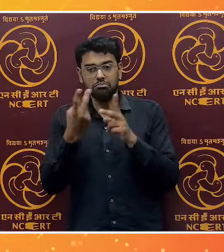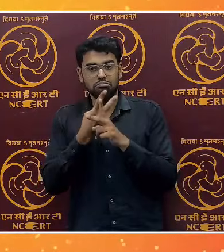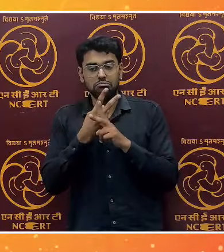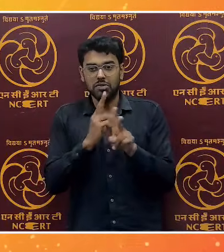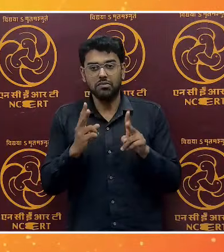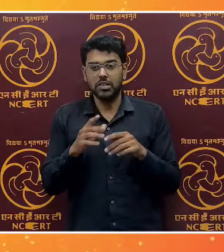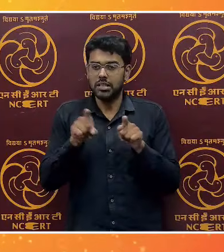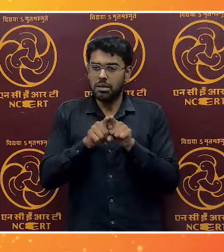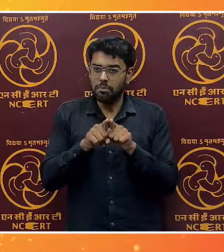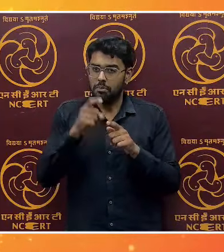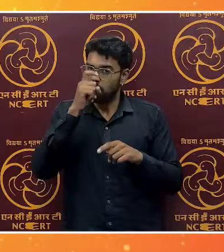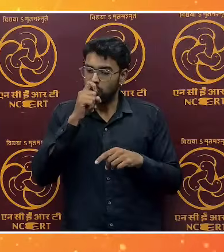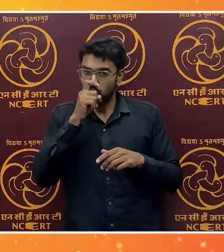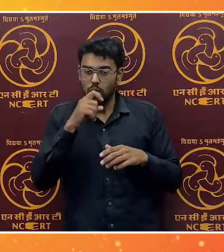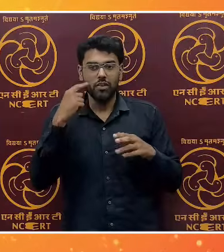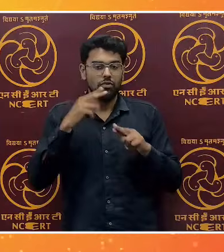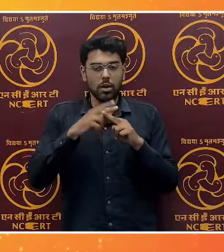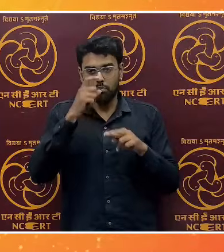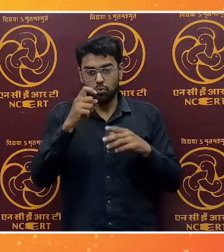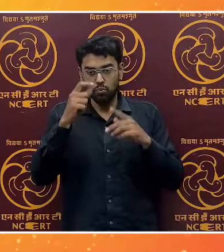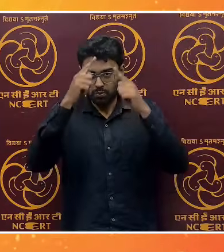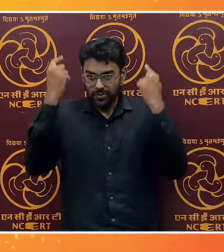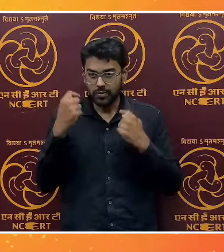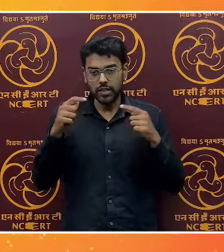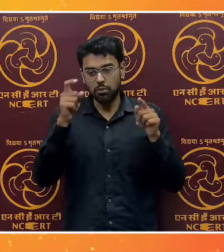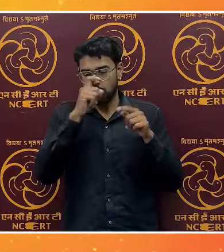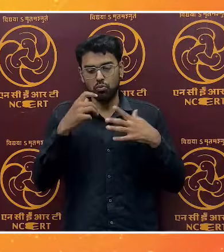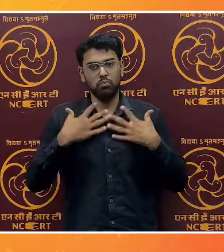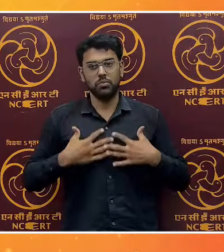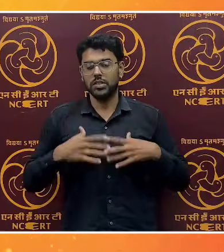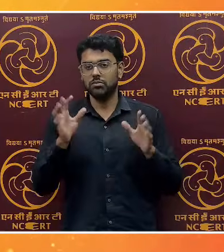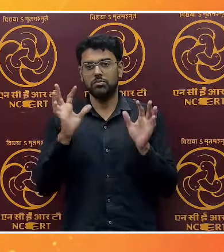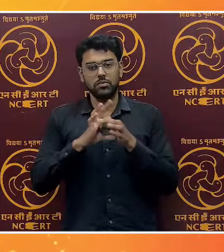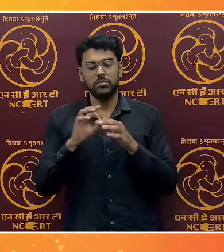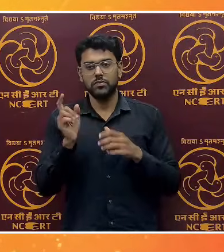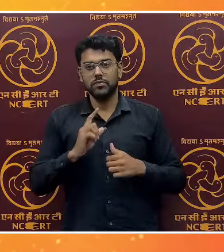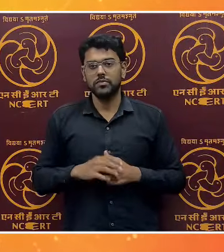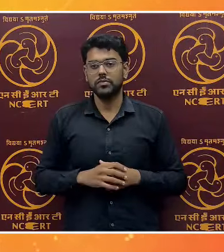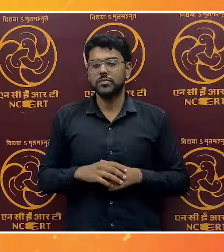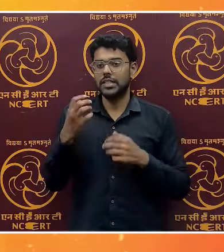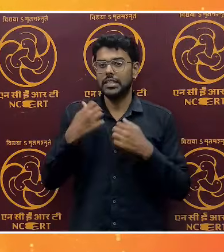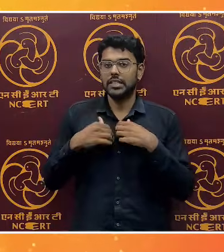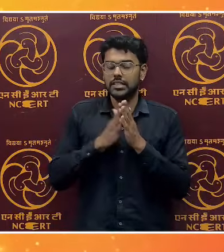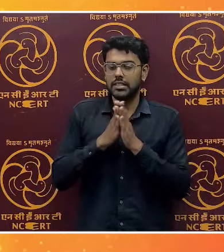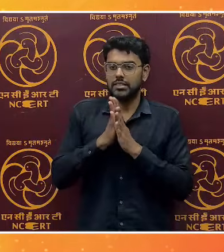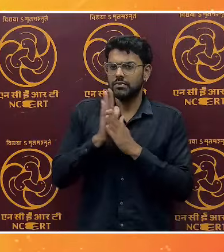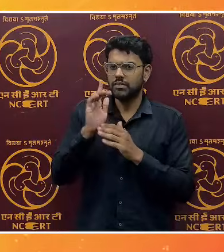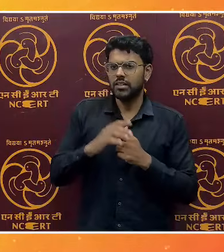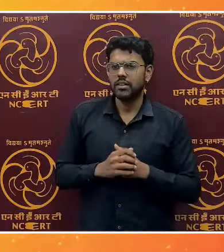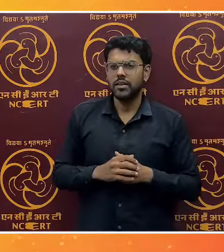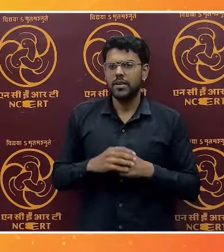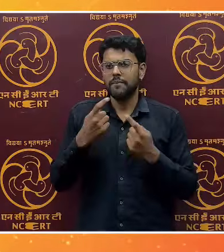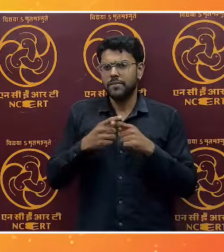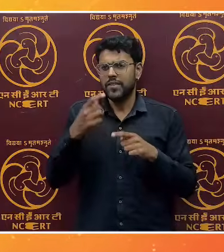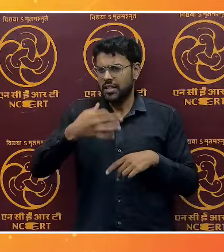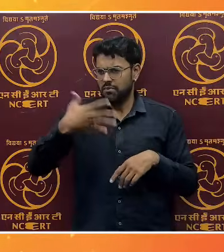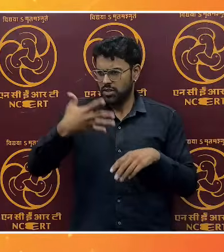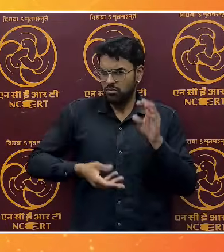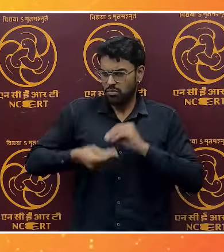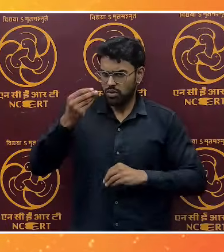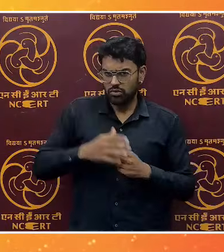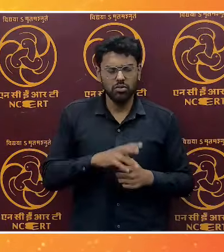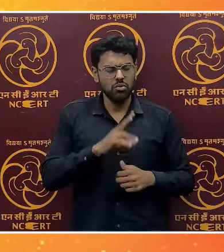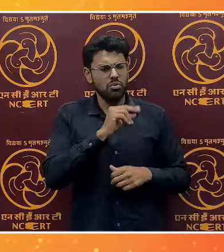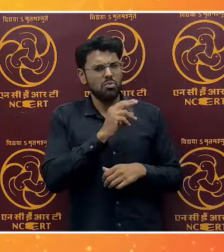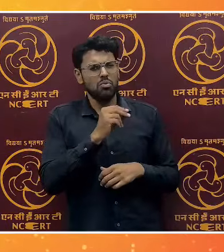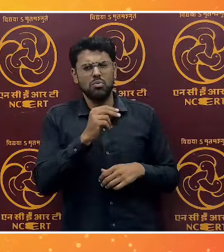case with blue. No blue and shades of blue. Yes. Okay. Yes. Great. So this is one interesting thing, and ma'am, it's not very expensive to have that curtain. No,